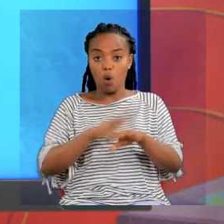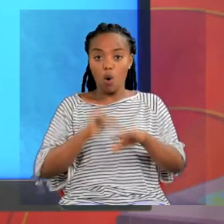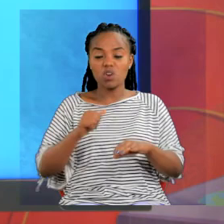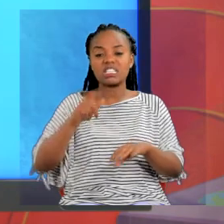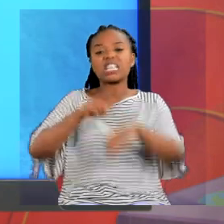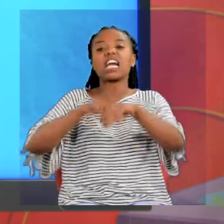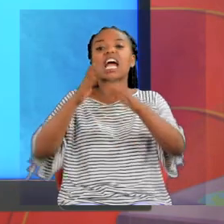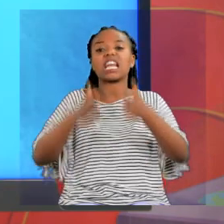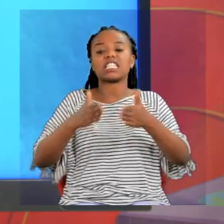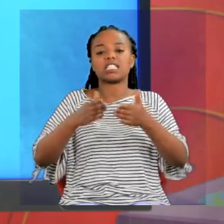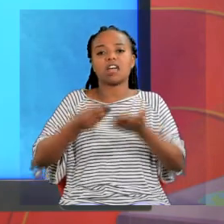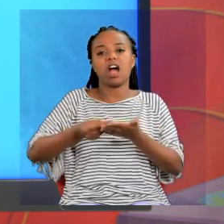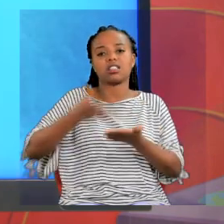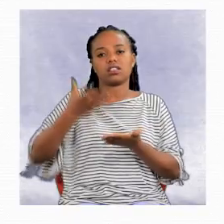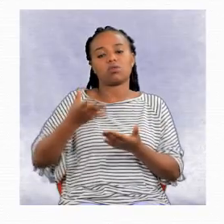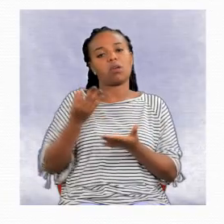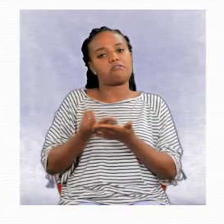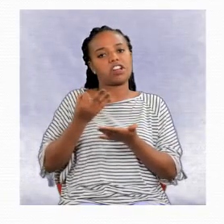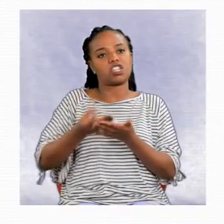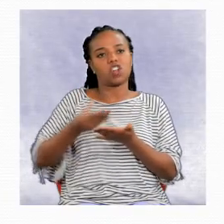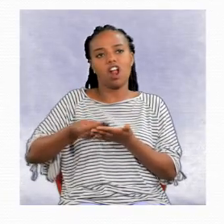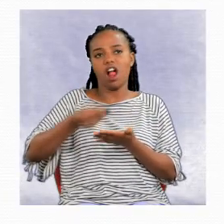or financial asset.